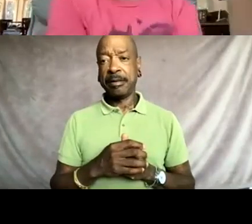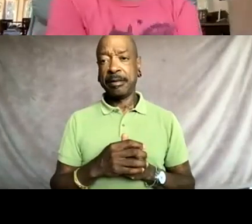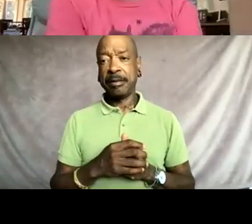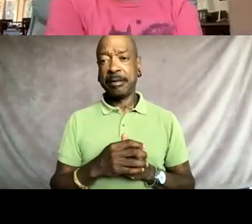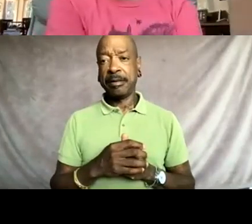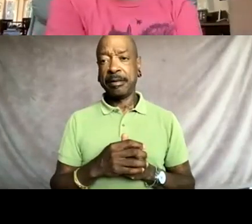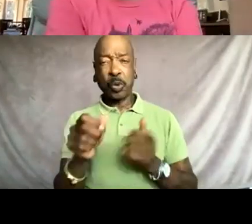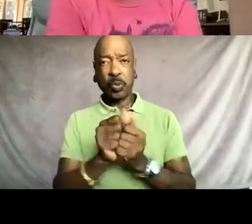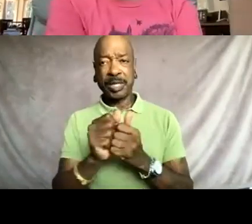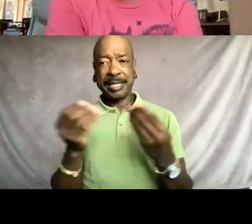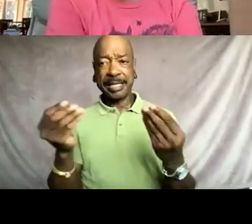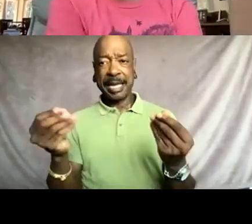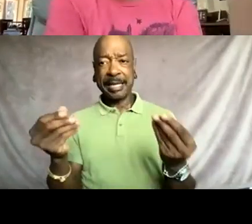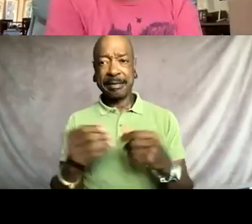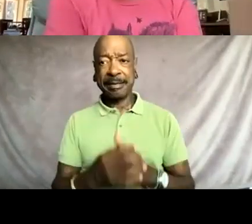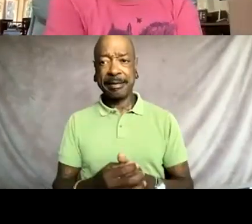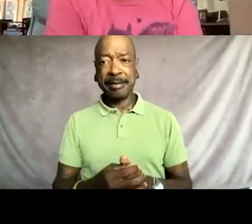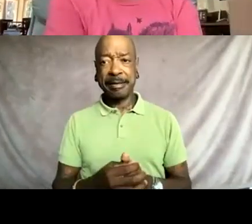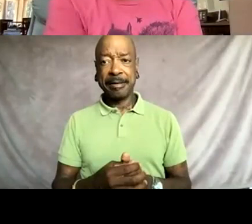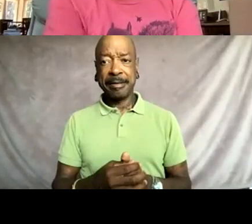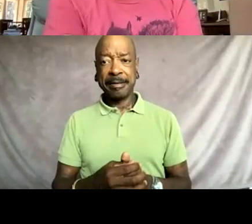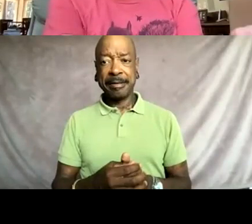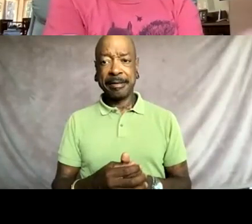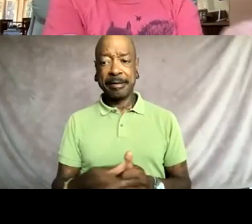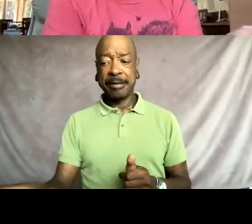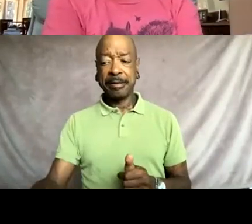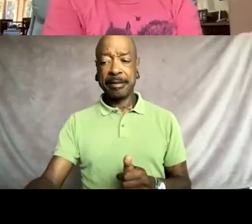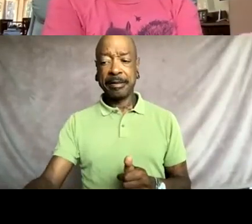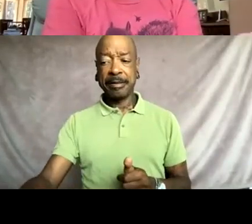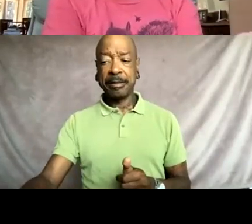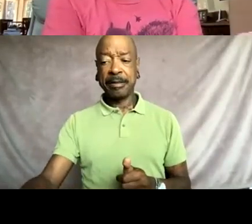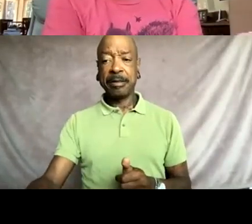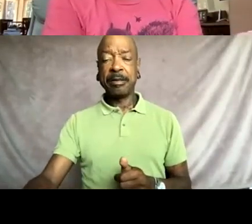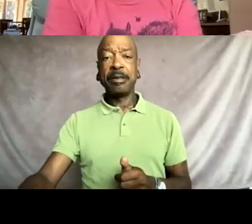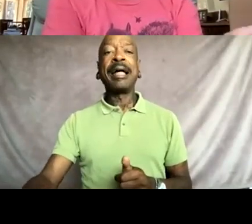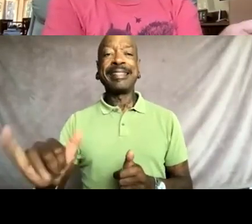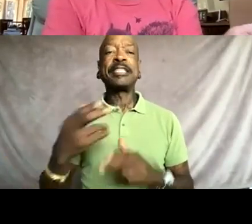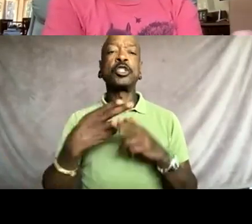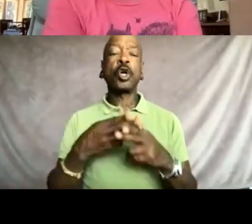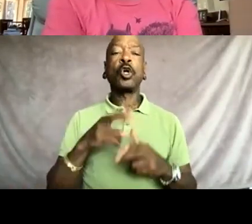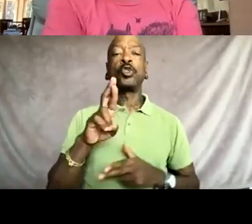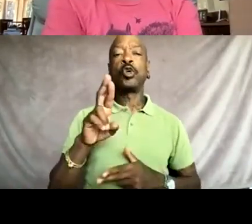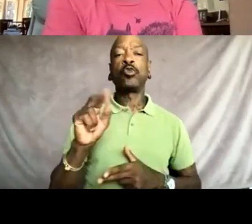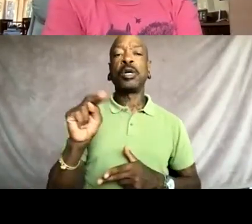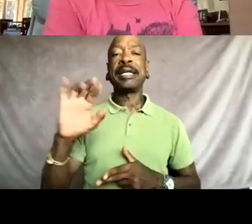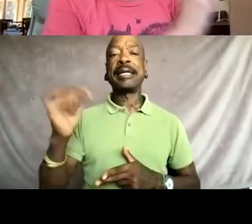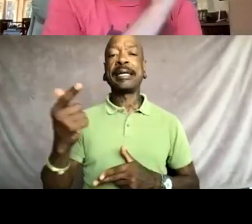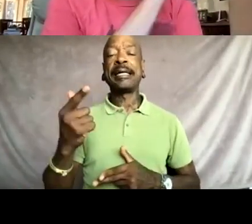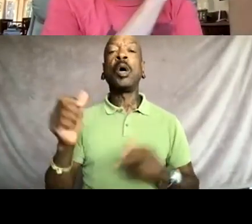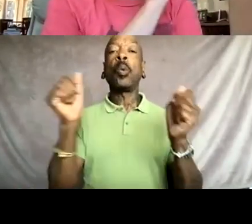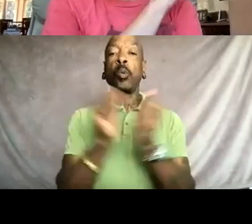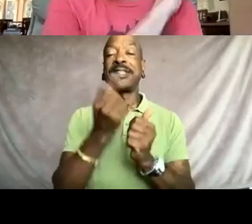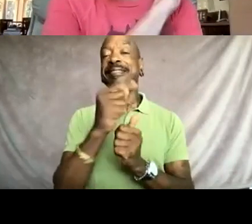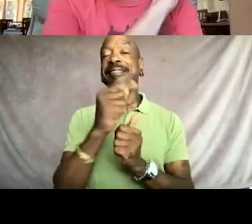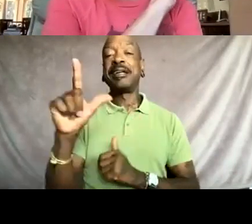ownership of the land transfers? So that's called running with the land, and certain kinds of